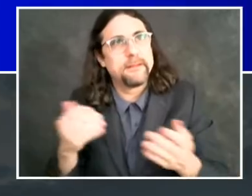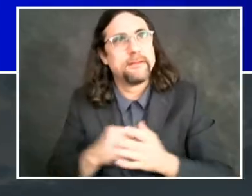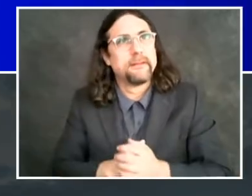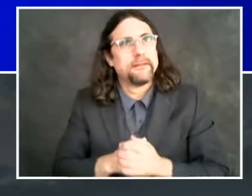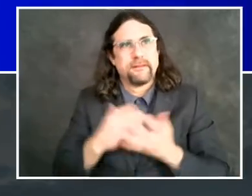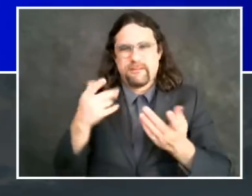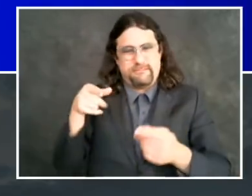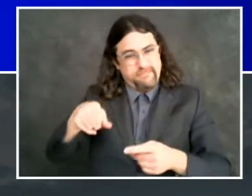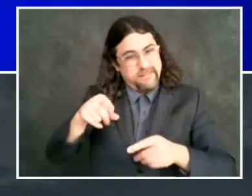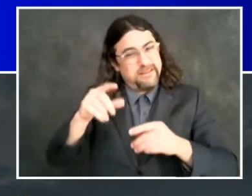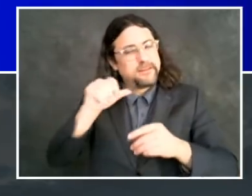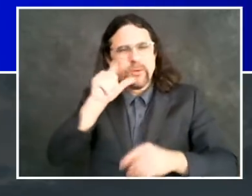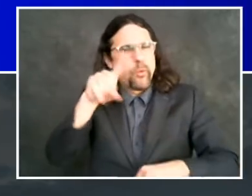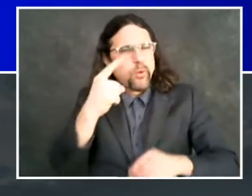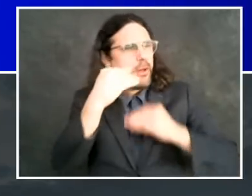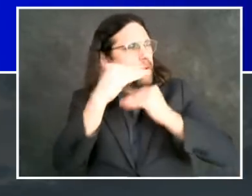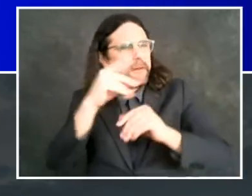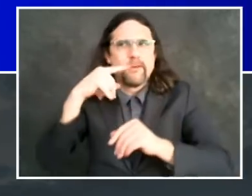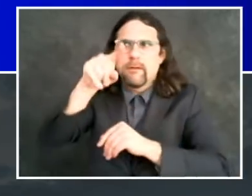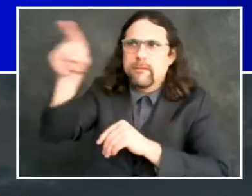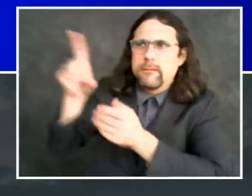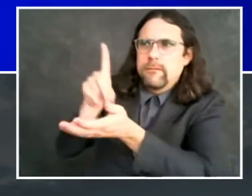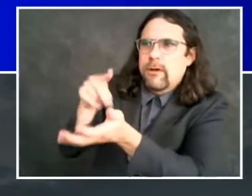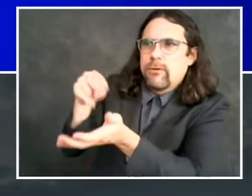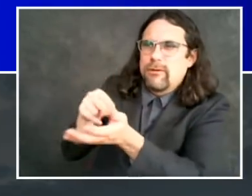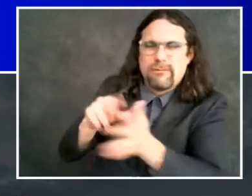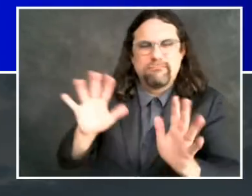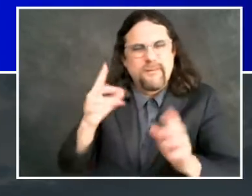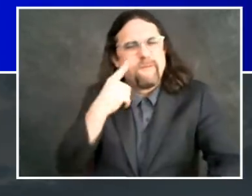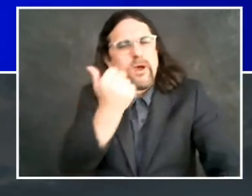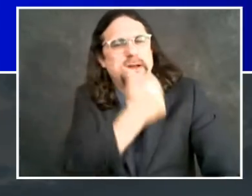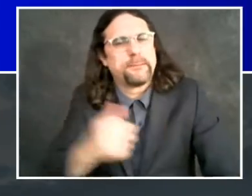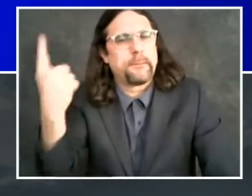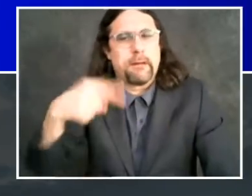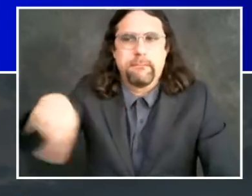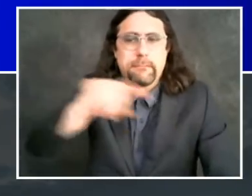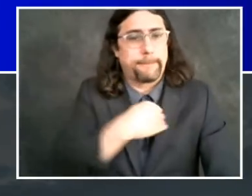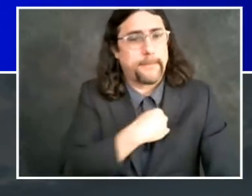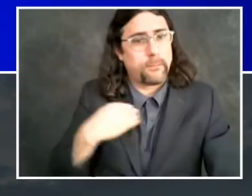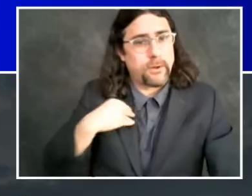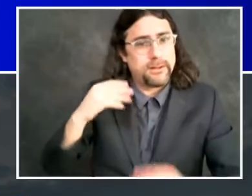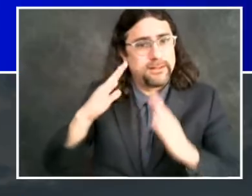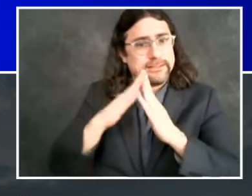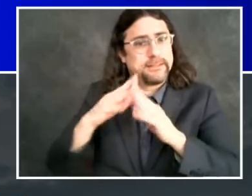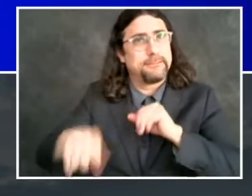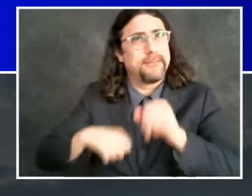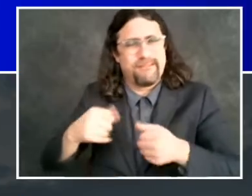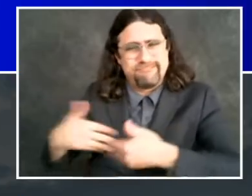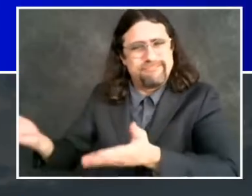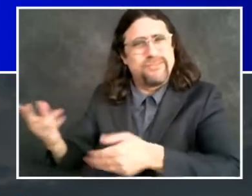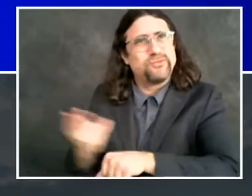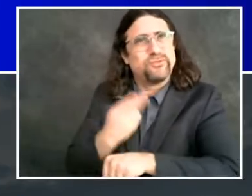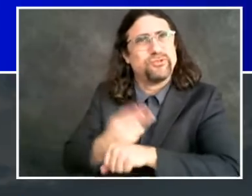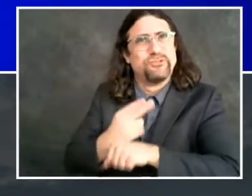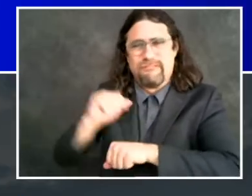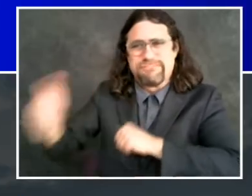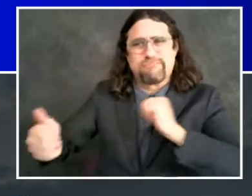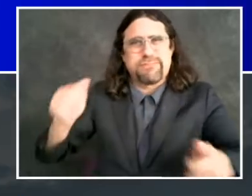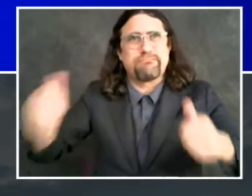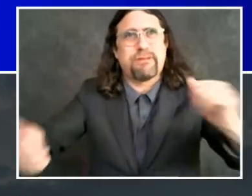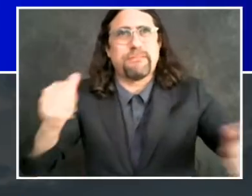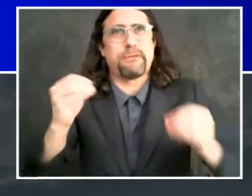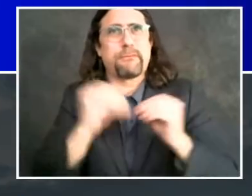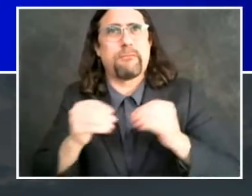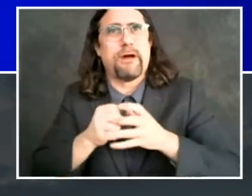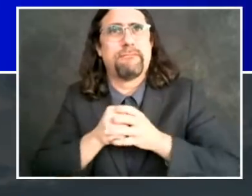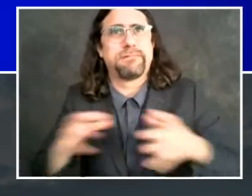forward. I want to thank Lyft, which is a company that now owns Citi Bike. This is a great step forward. Thanks to everyone at Lyft.